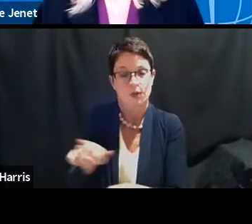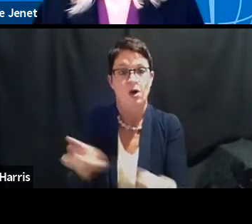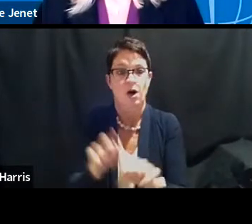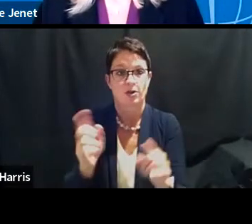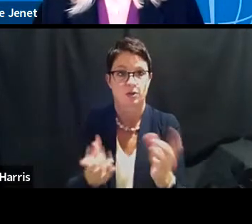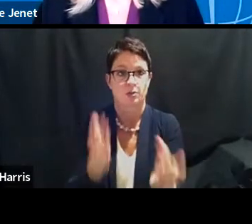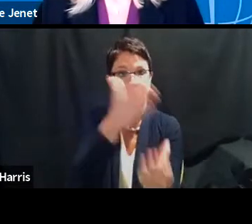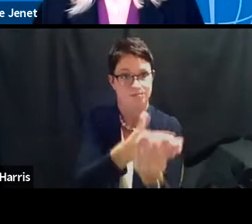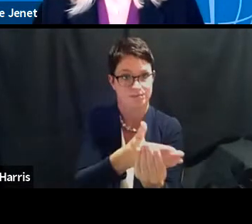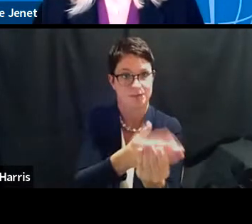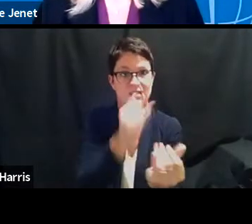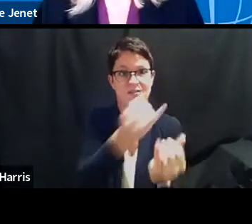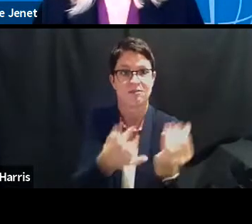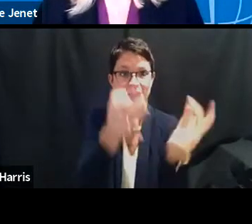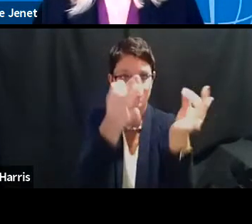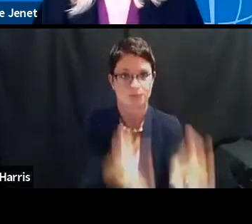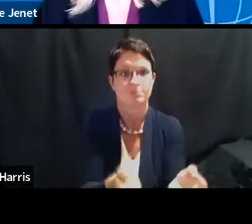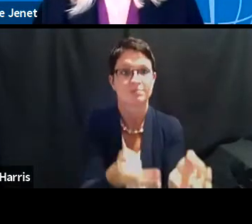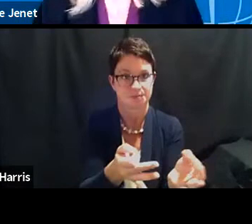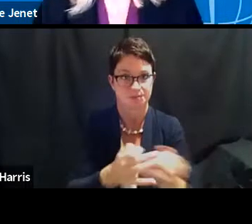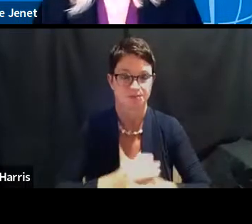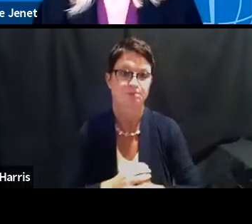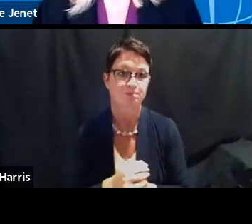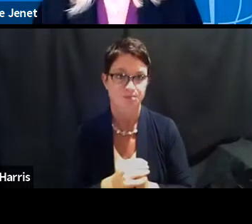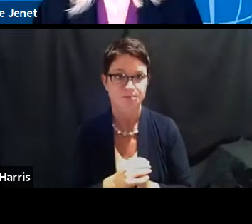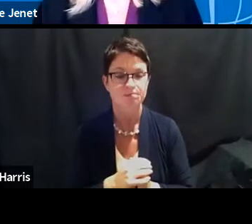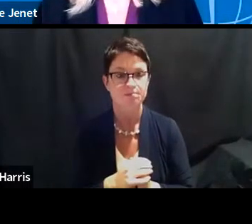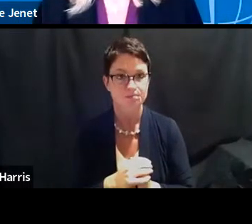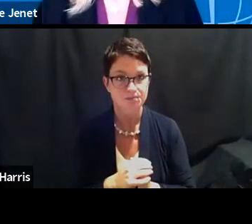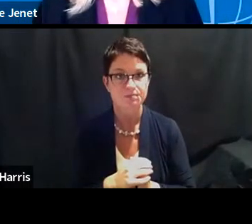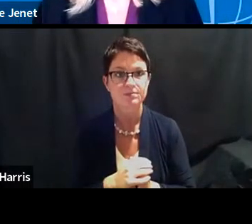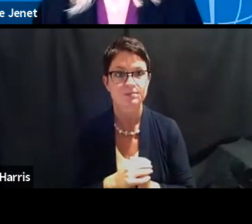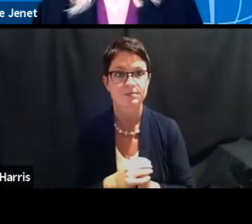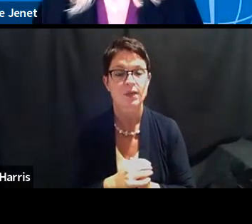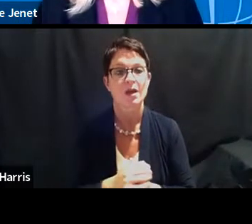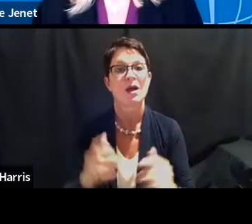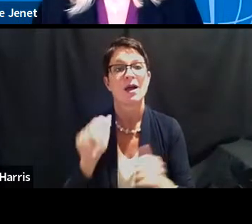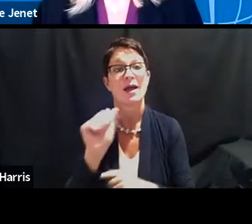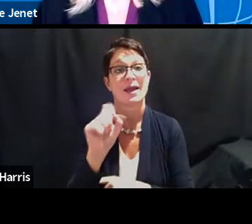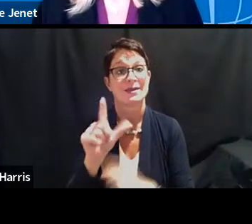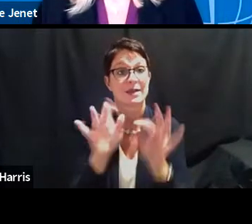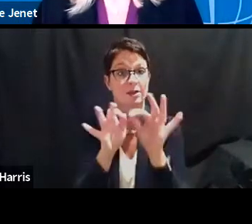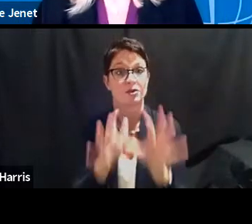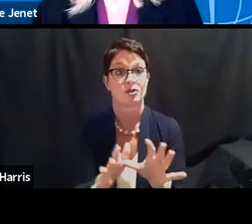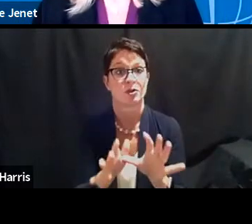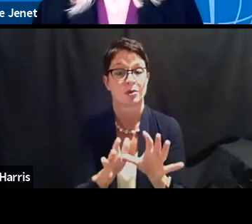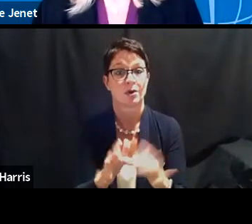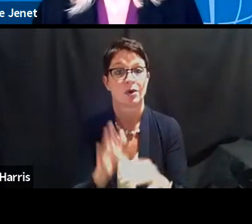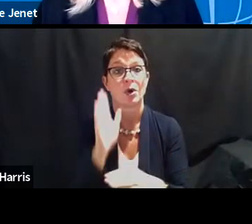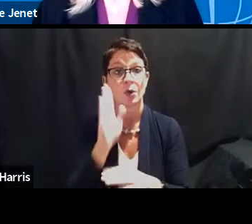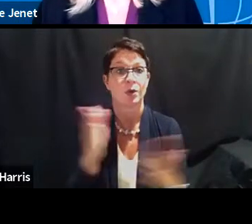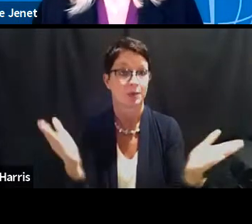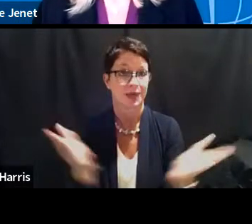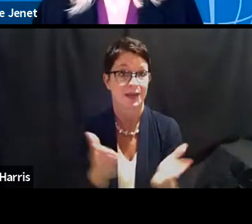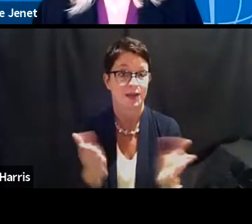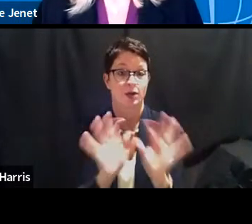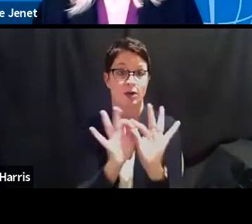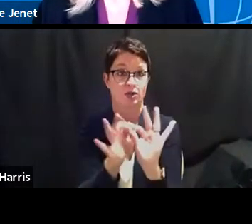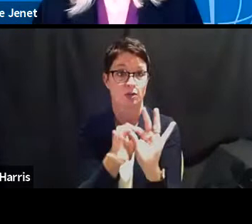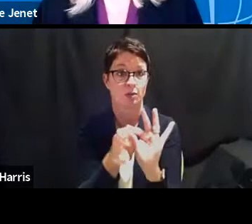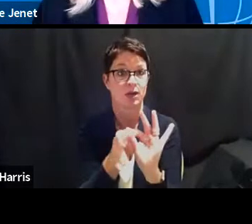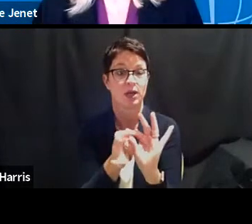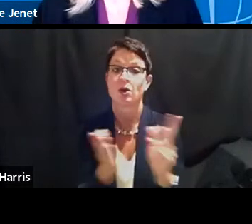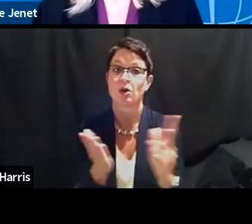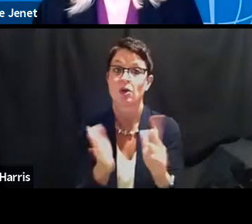included in the final environmental impact statement. An American Sign Language interpreter will be signing throughout